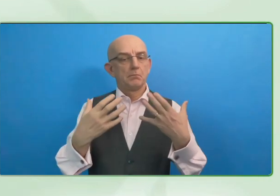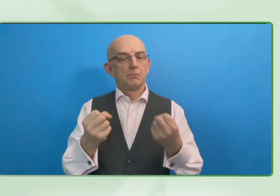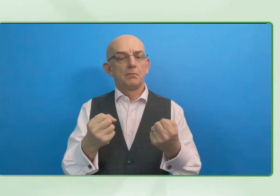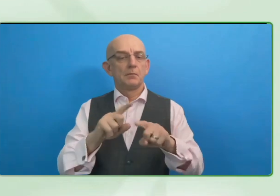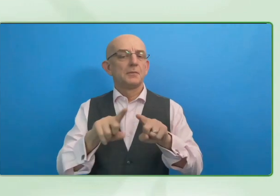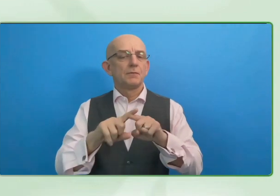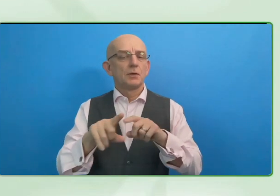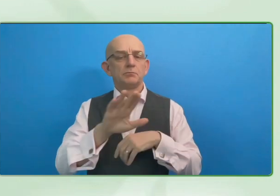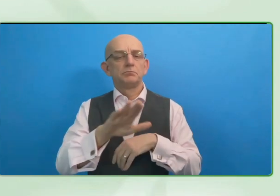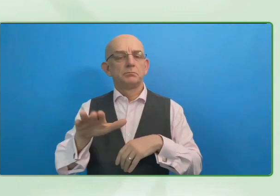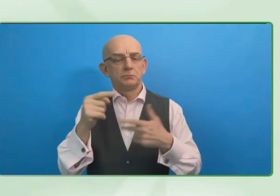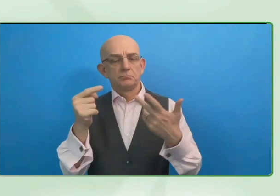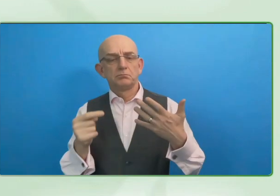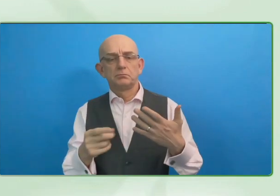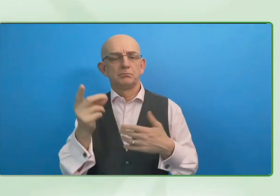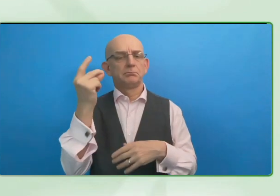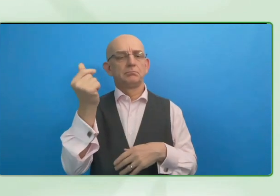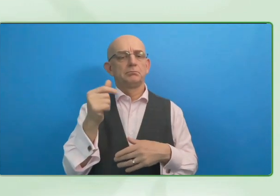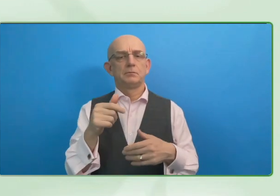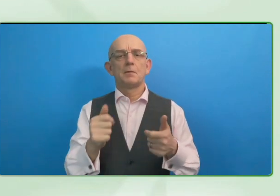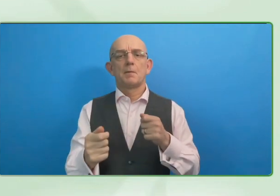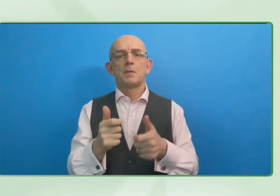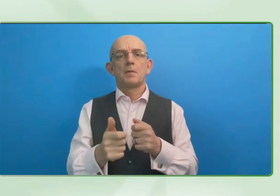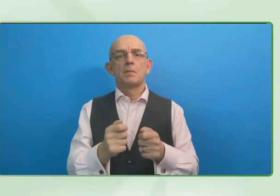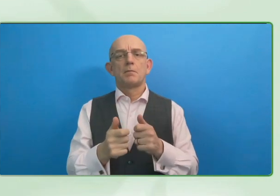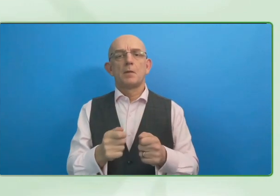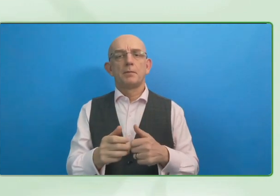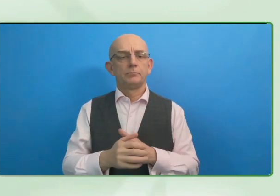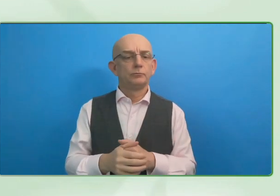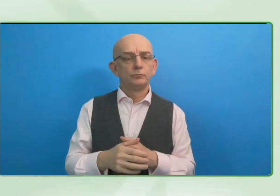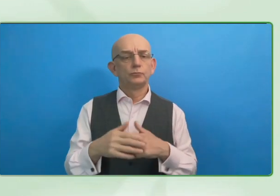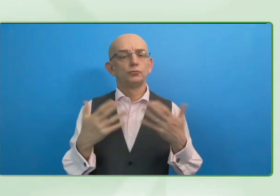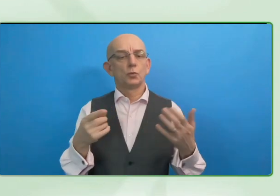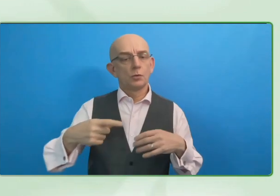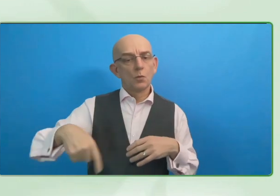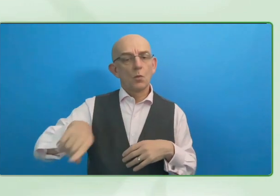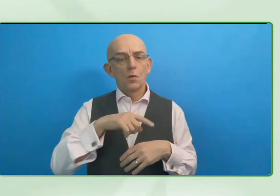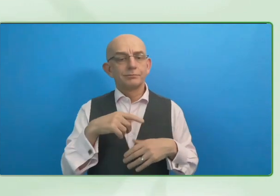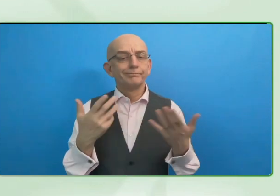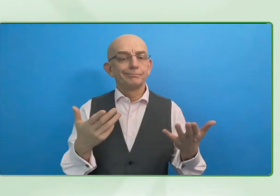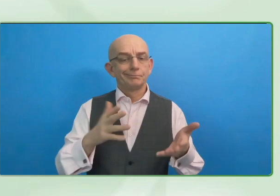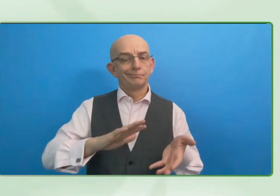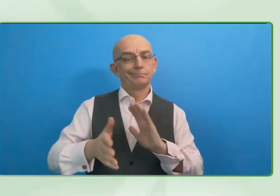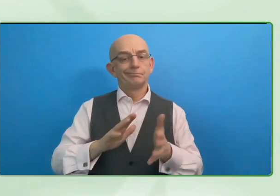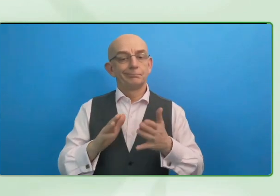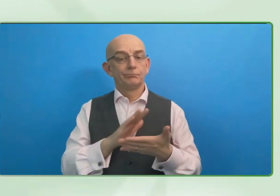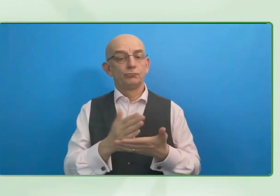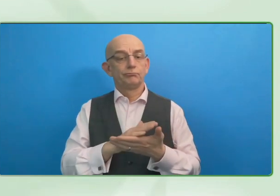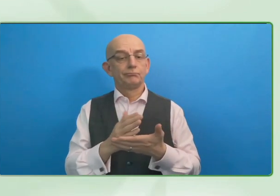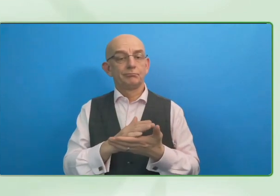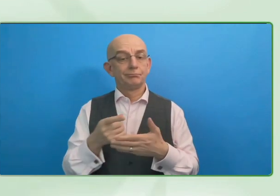if somebody wants to have only sign language interpretation or are able to provide only sign language interpretation,